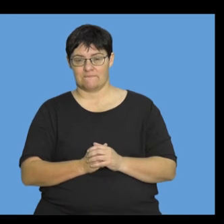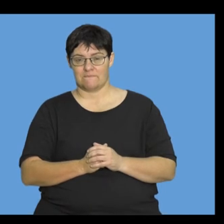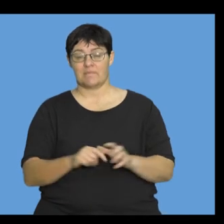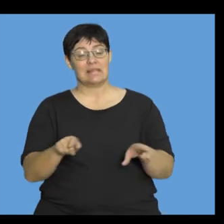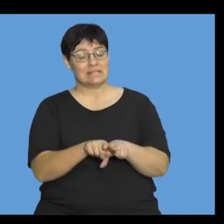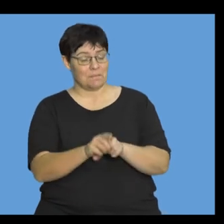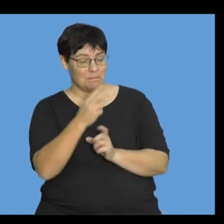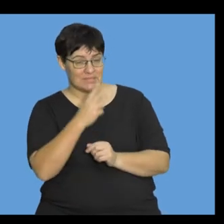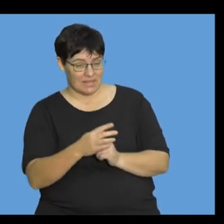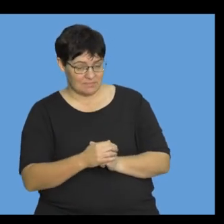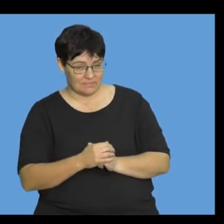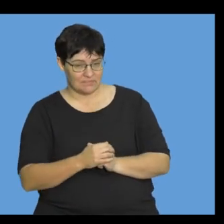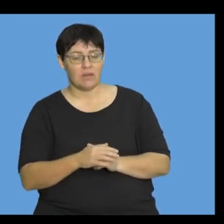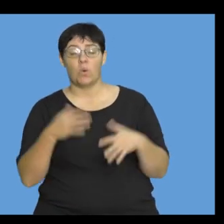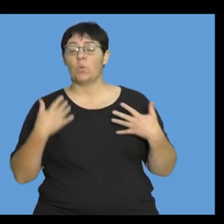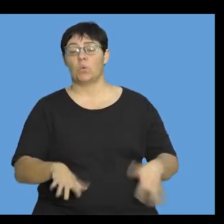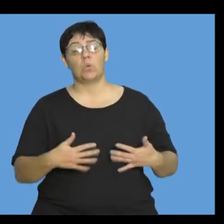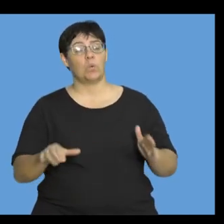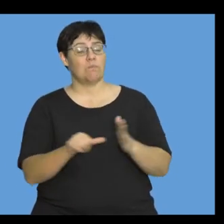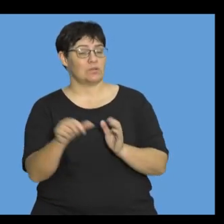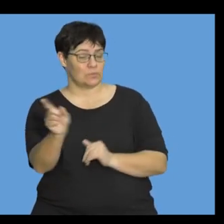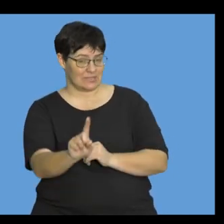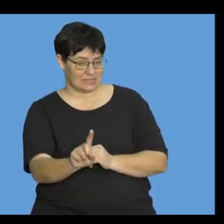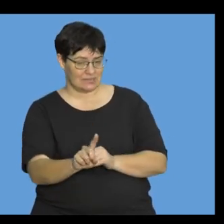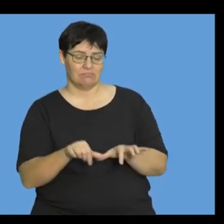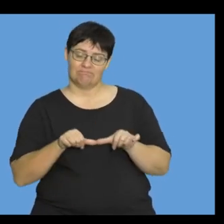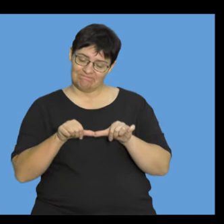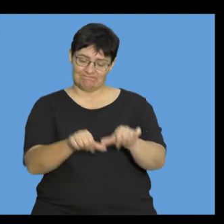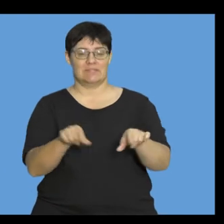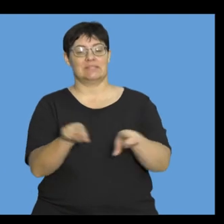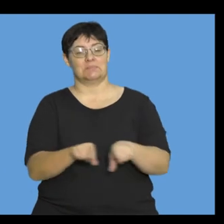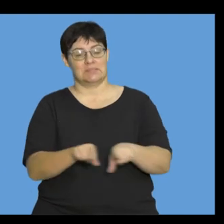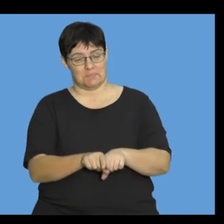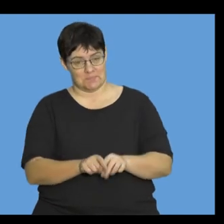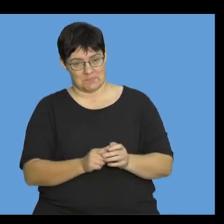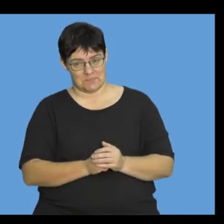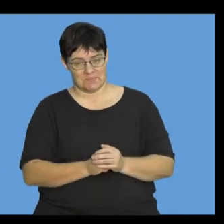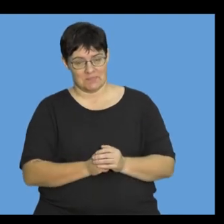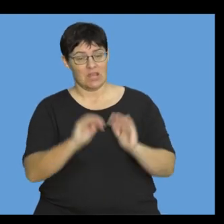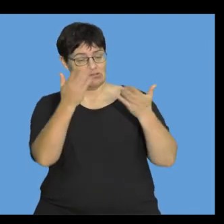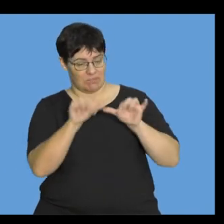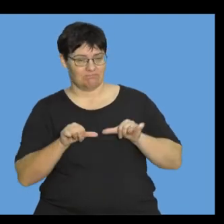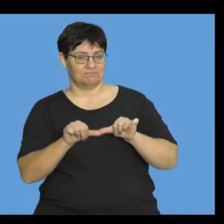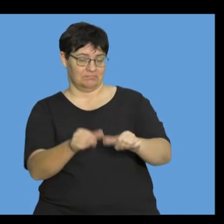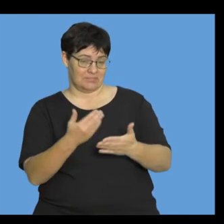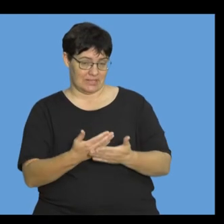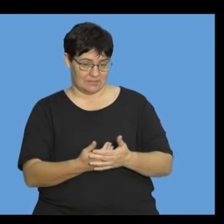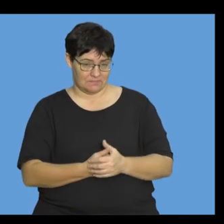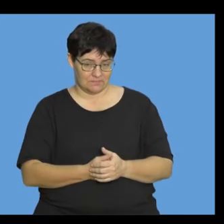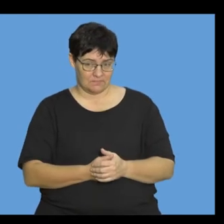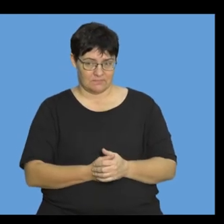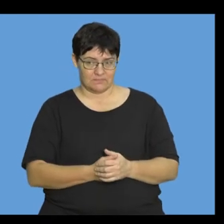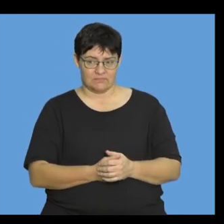All right. So guys, as I said here, really, really important that it stays the same and that it keeps its